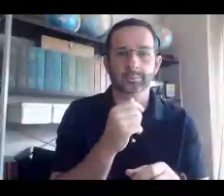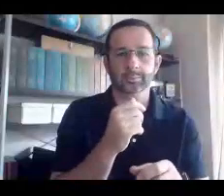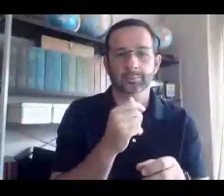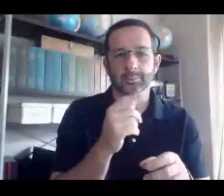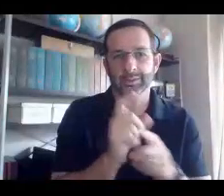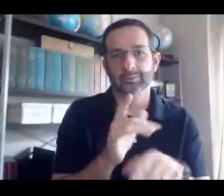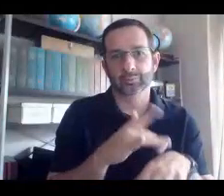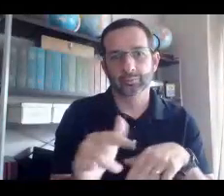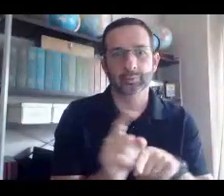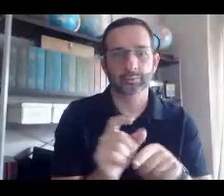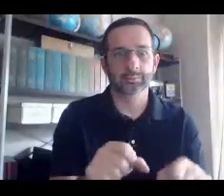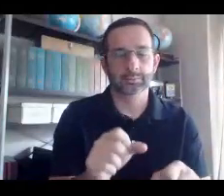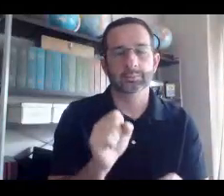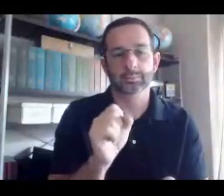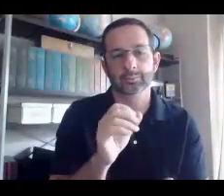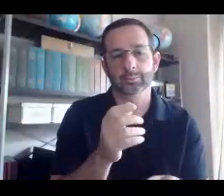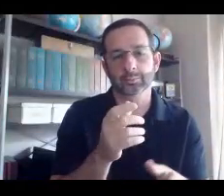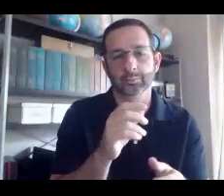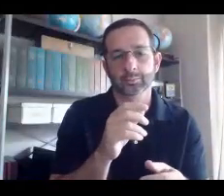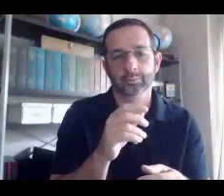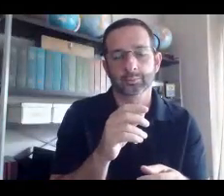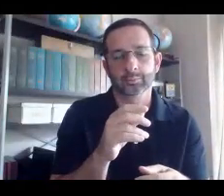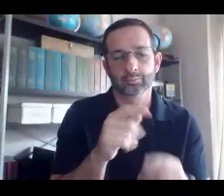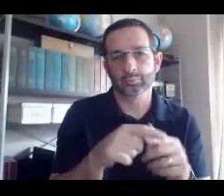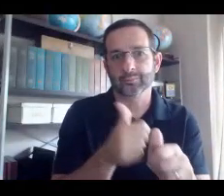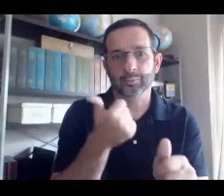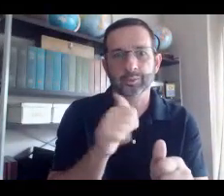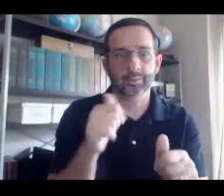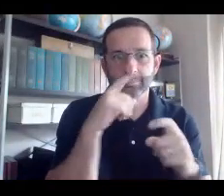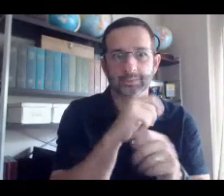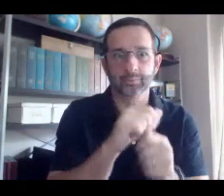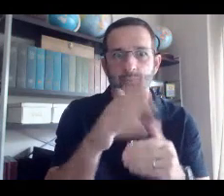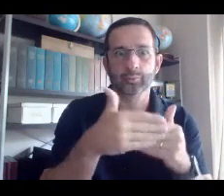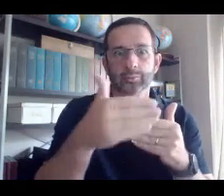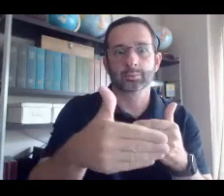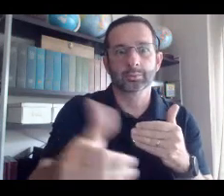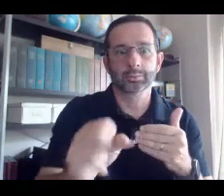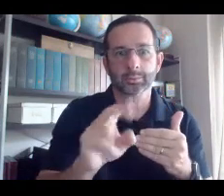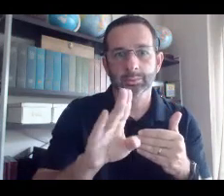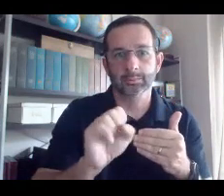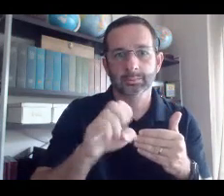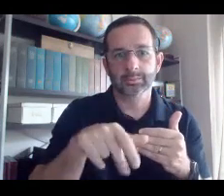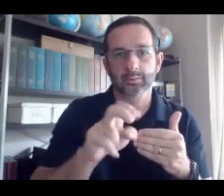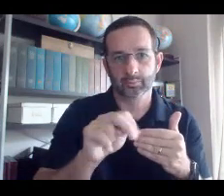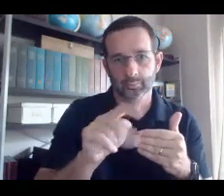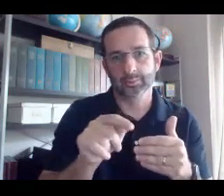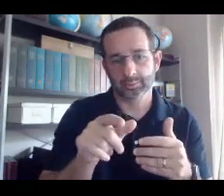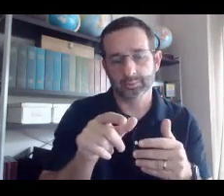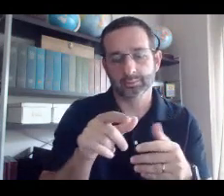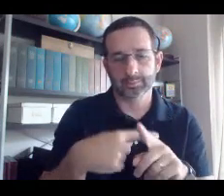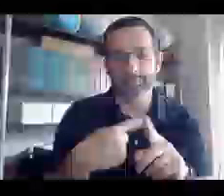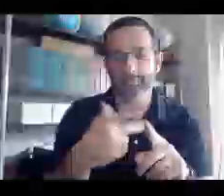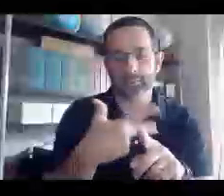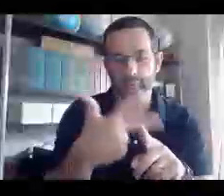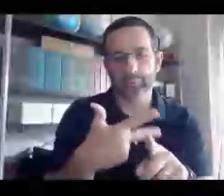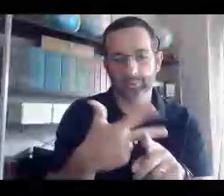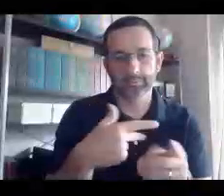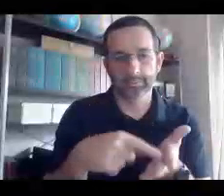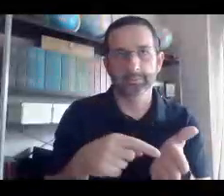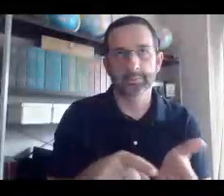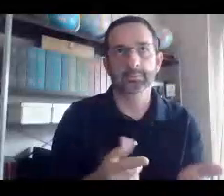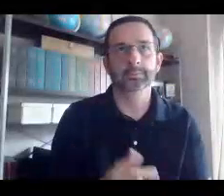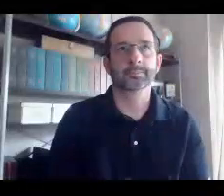that happen. The loan servicers don't let us know. So for you all, please let us know just to avoid any complications with upcoming